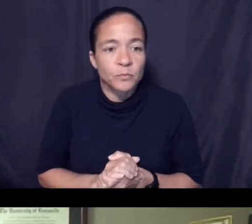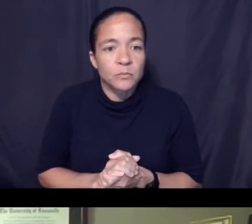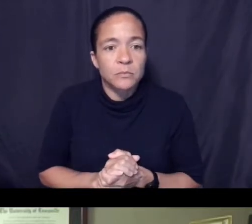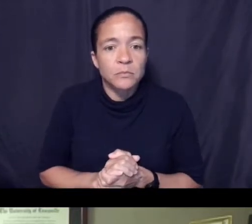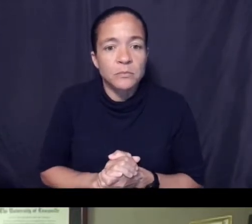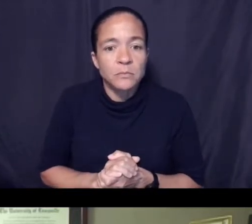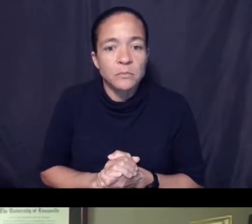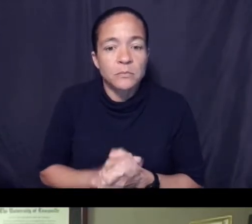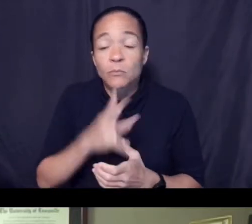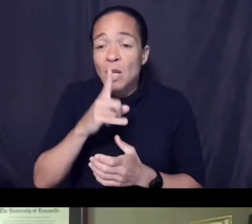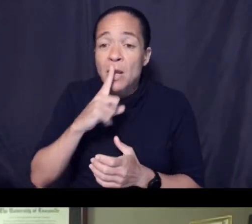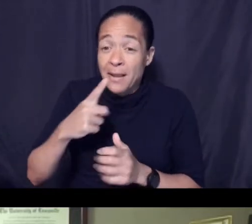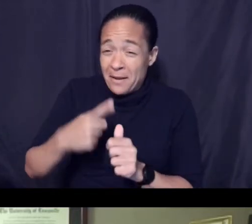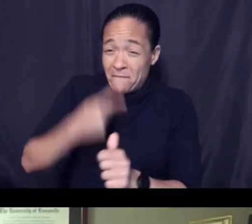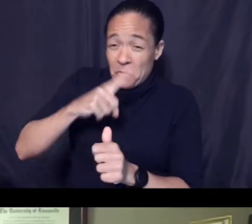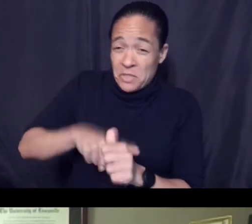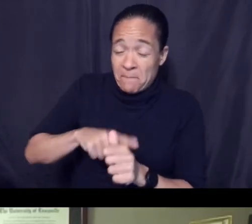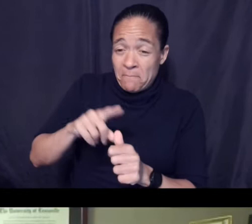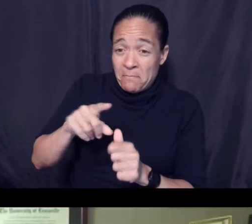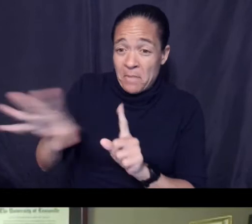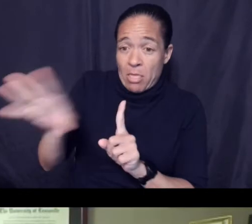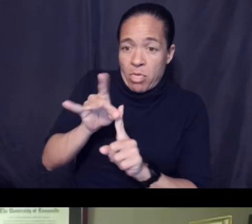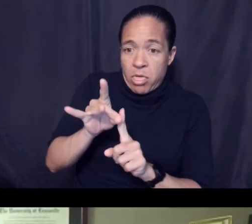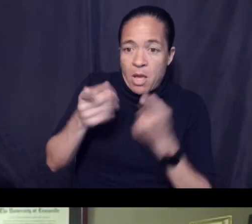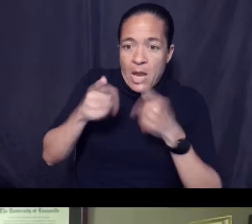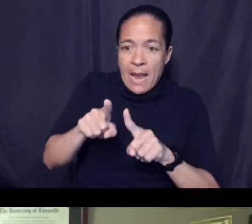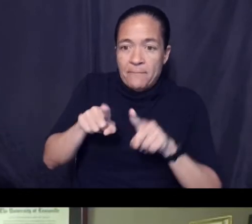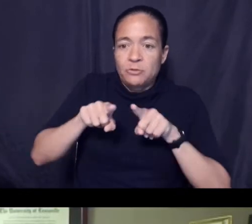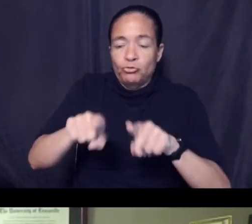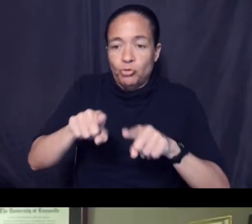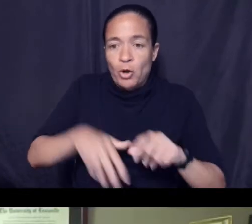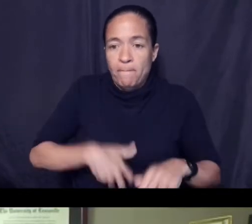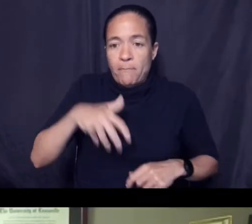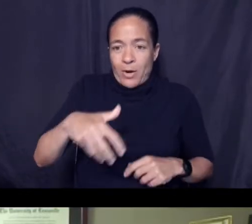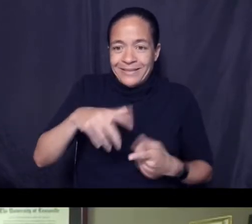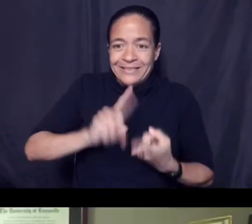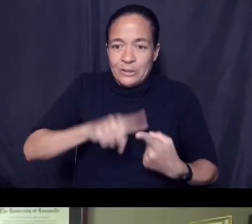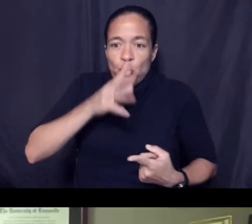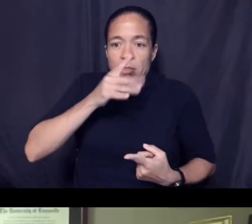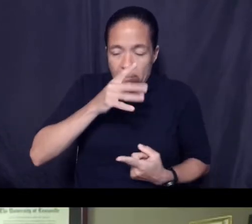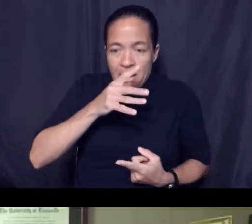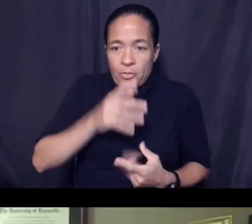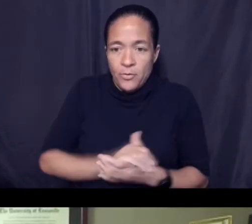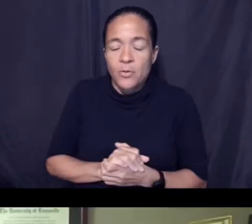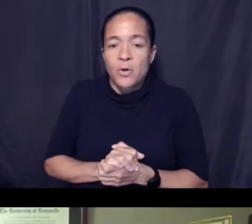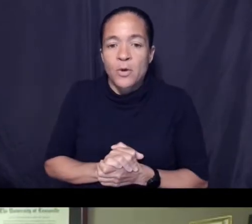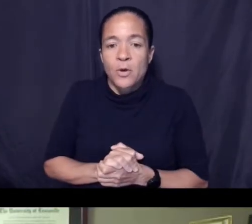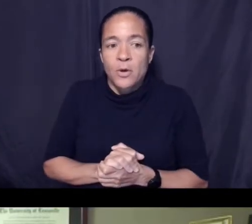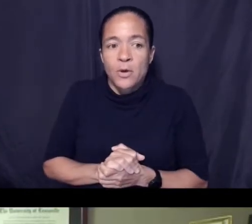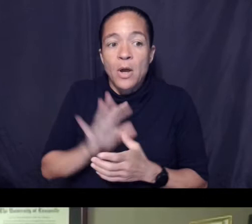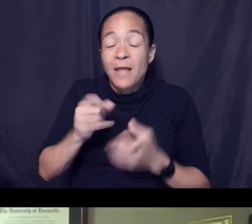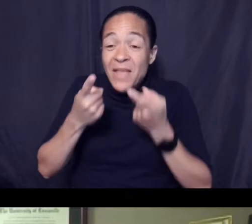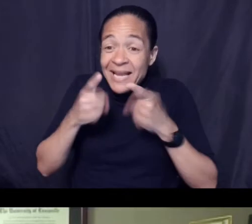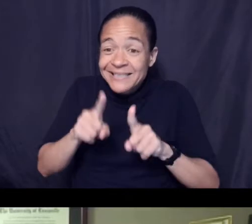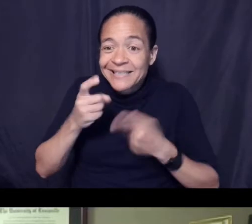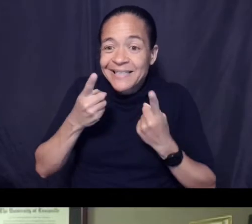it's when primary or first-time infection occurs during the pregnancy to the mother. Thankfully, the incidence in pregnant